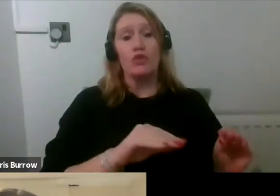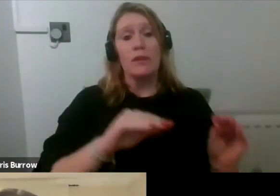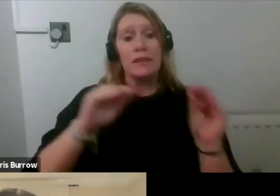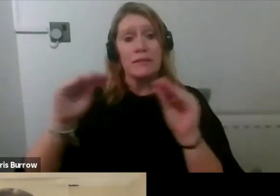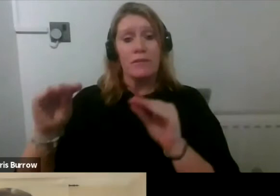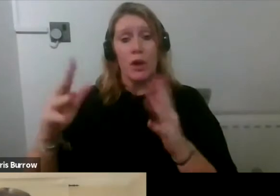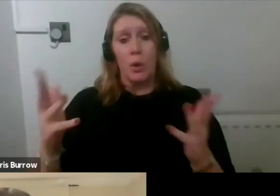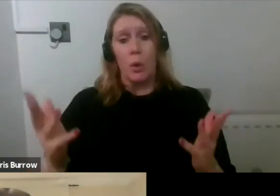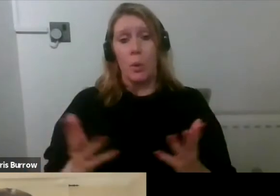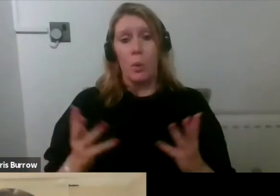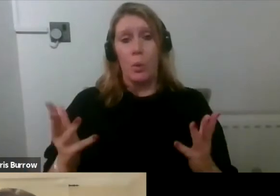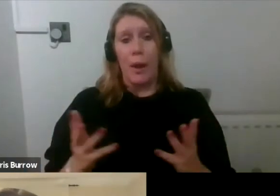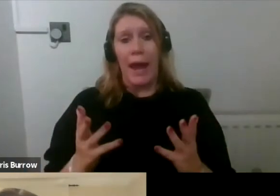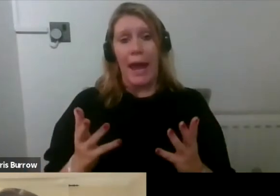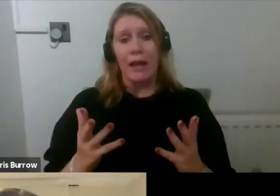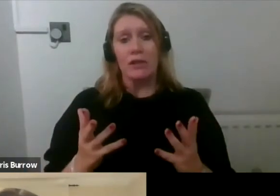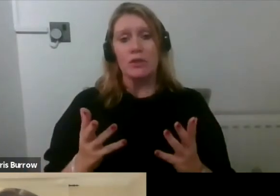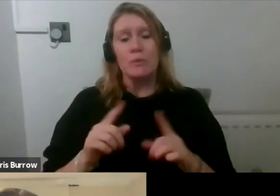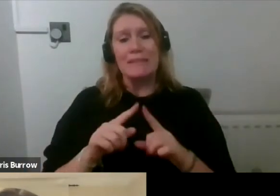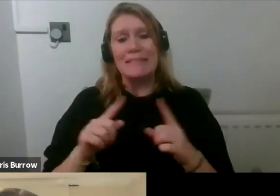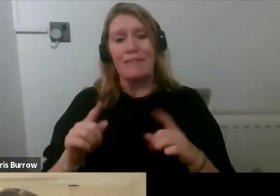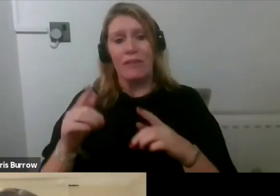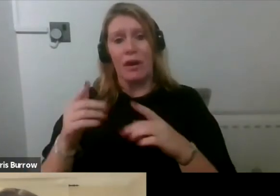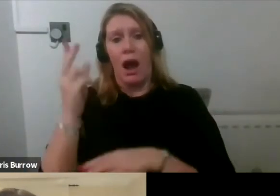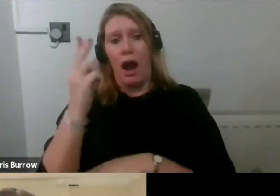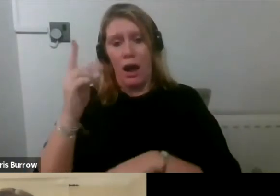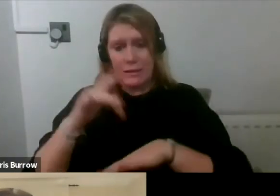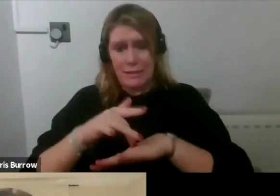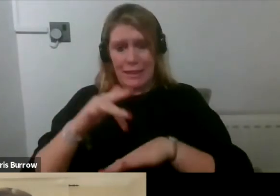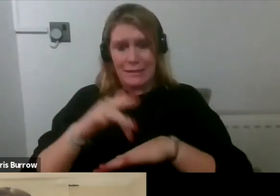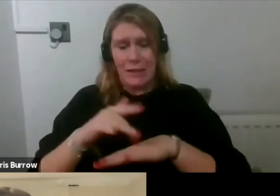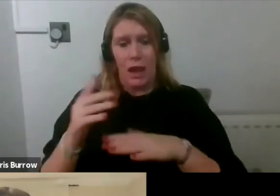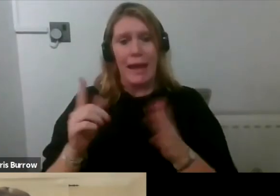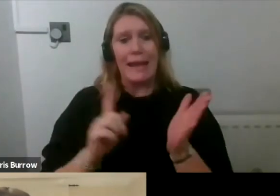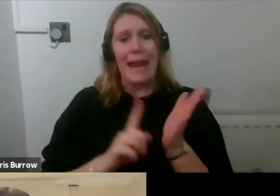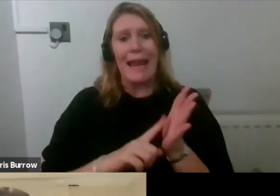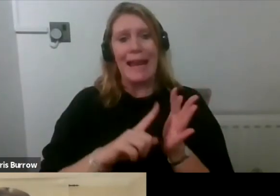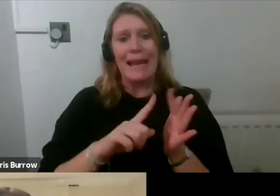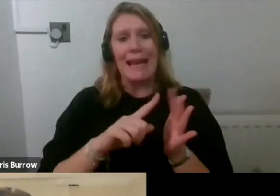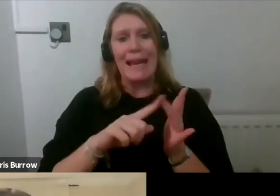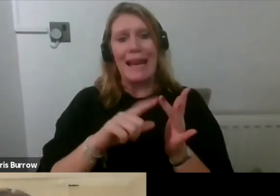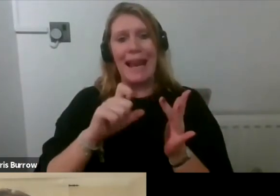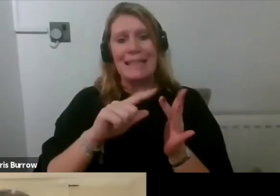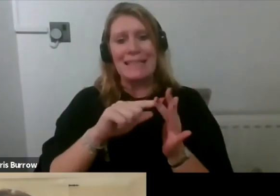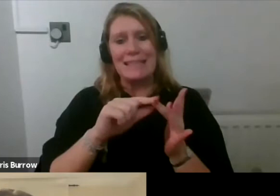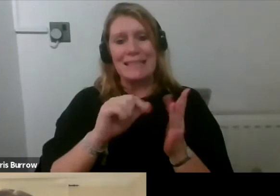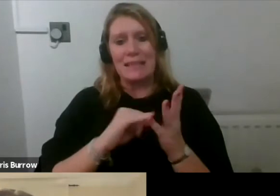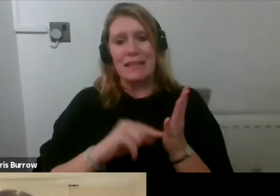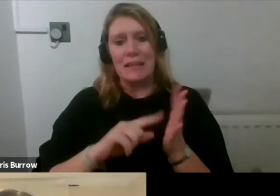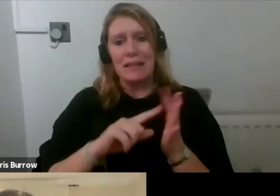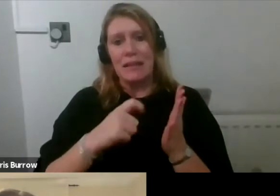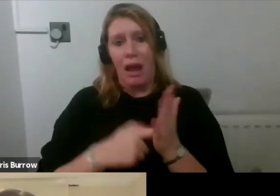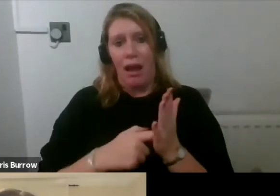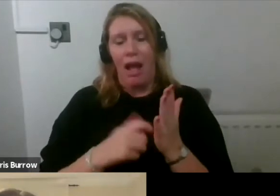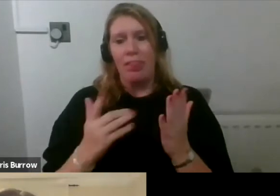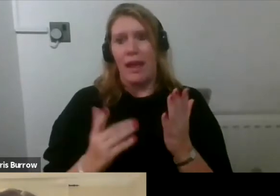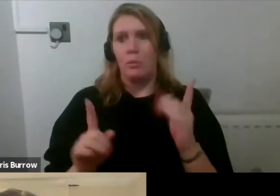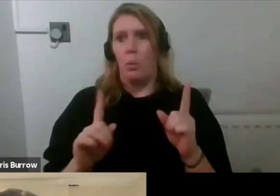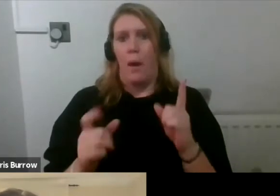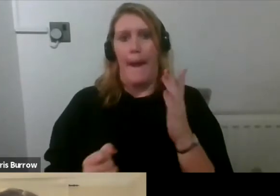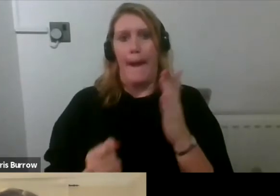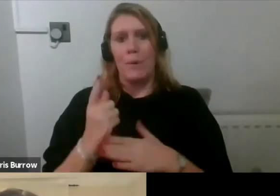in Leicester, and was there for about a week, and then COVID hit, and the world turns upside down, and